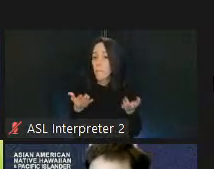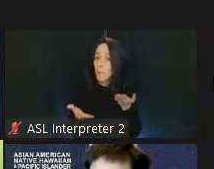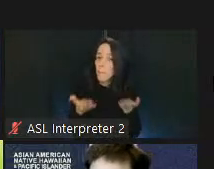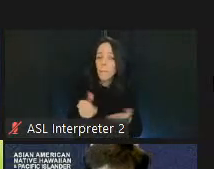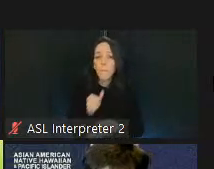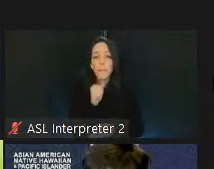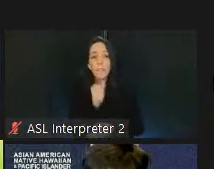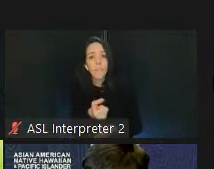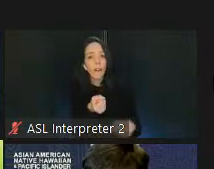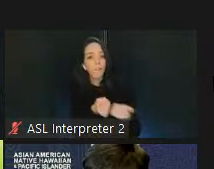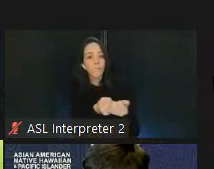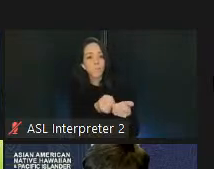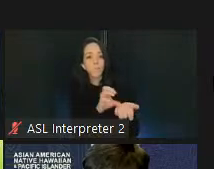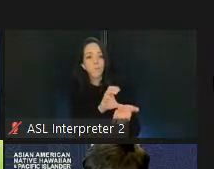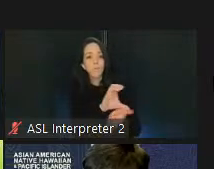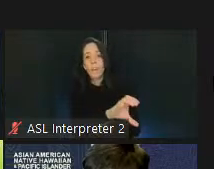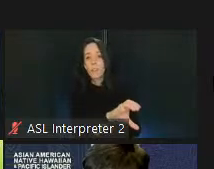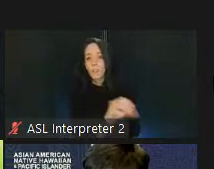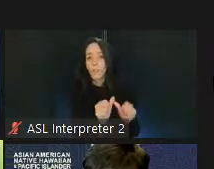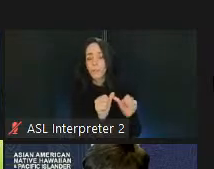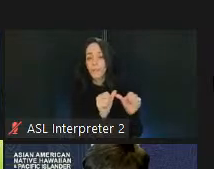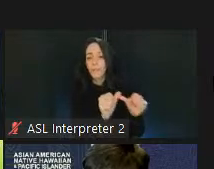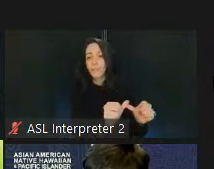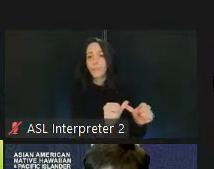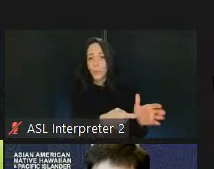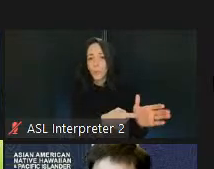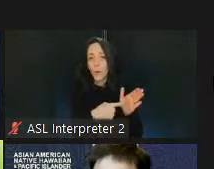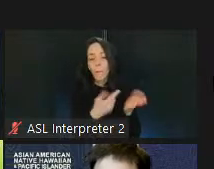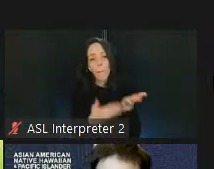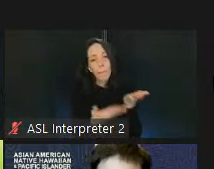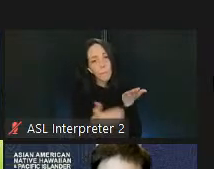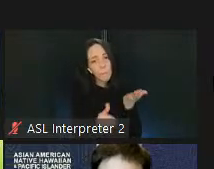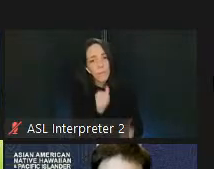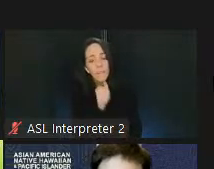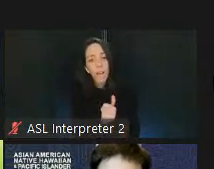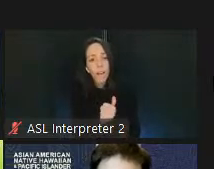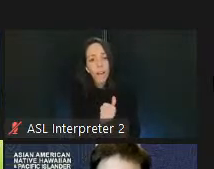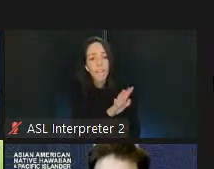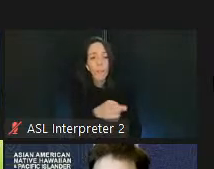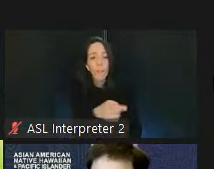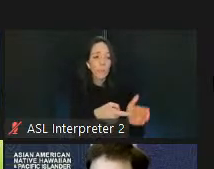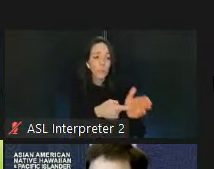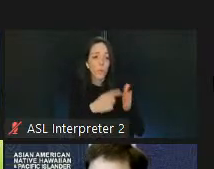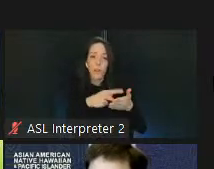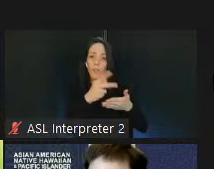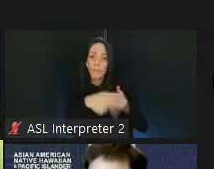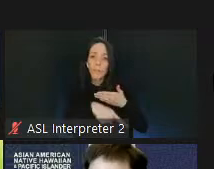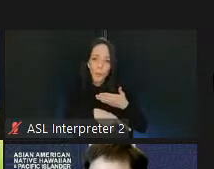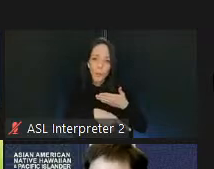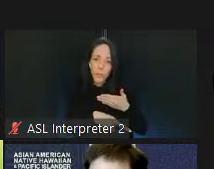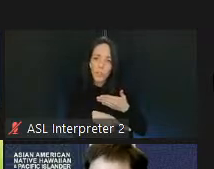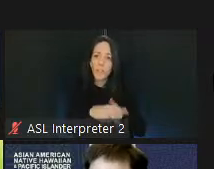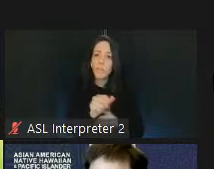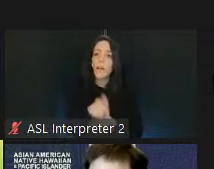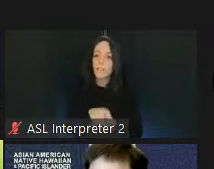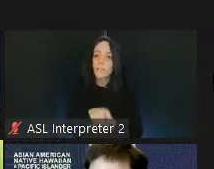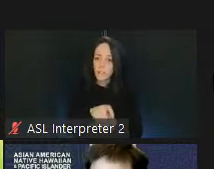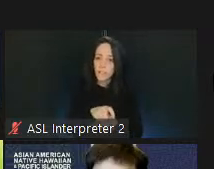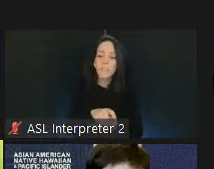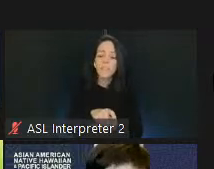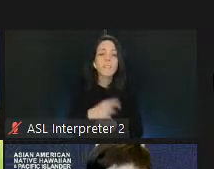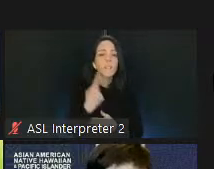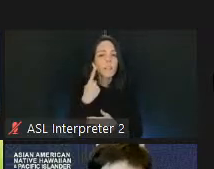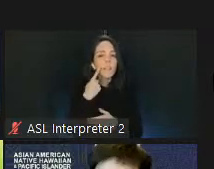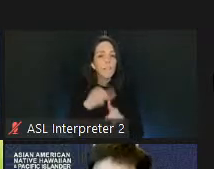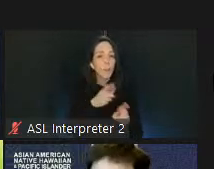funding granted to us to carry out these mandates. These mandated programs, as needed as they might be by our